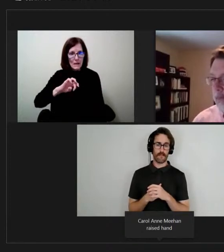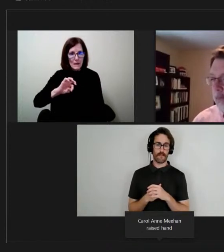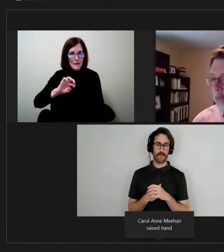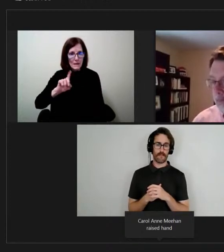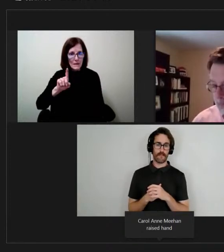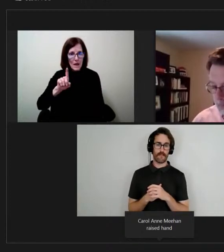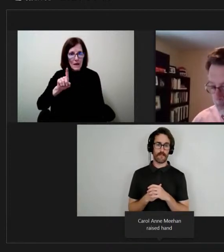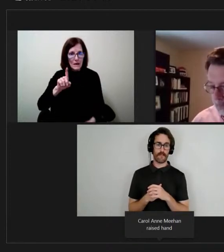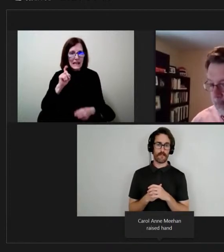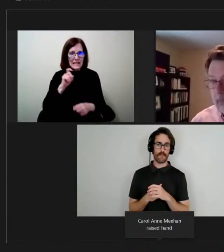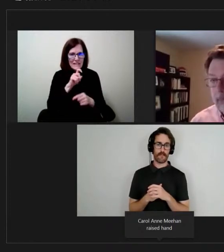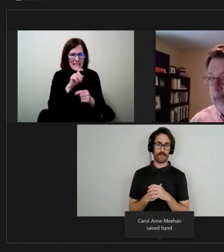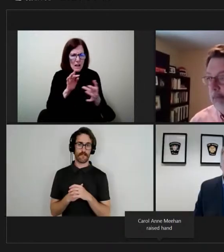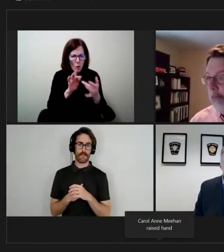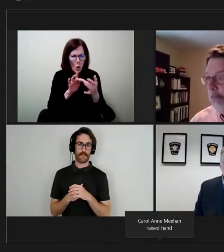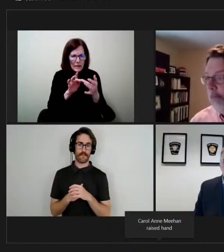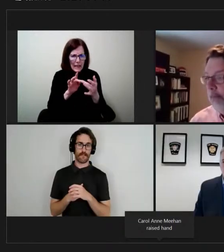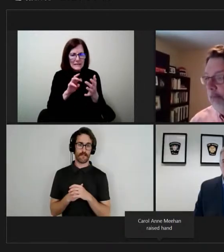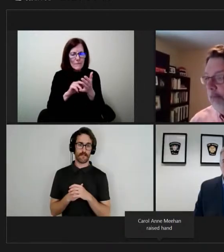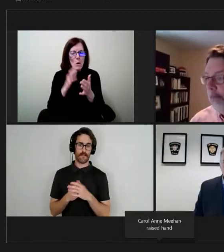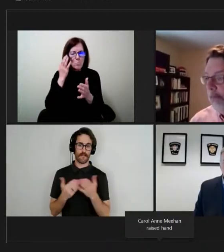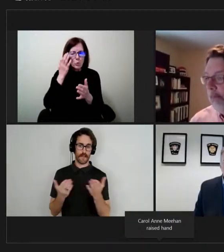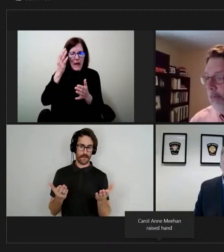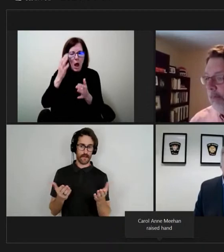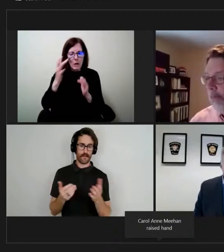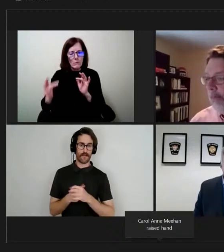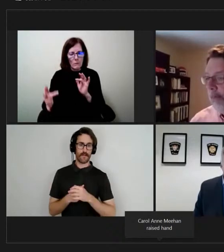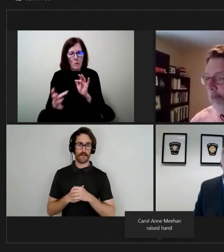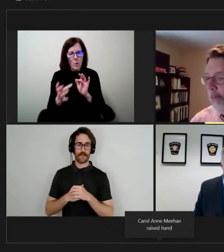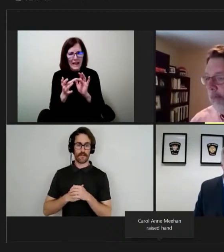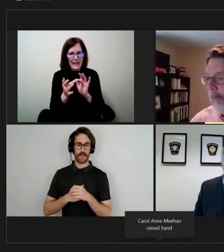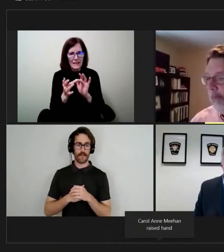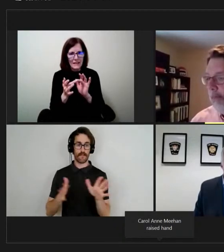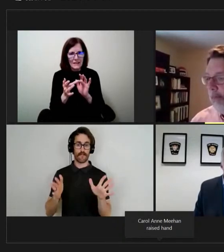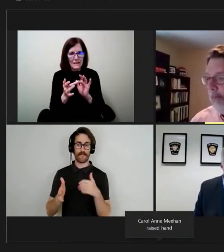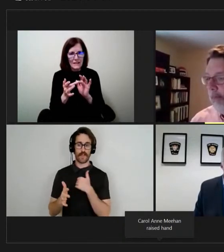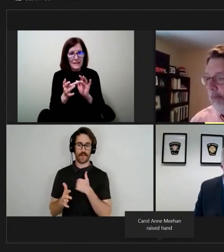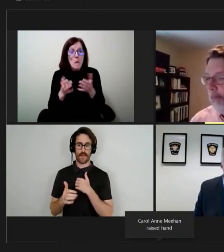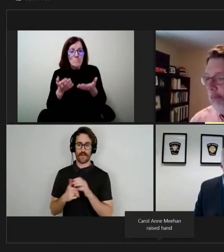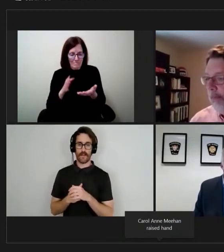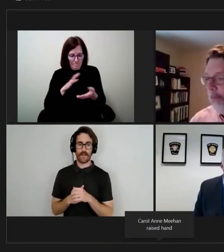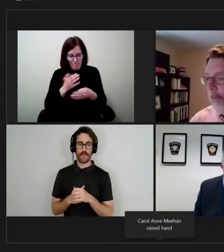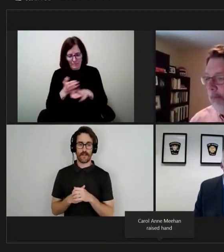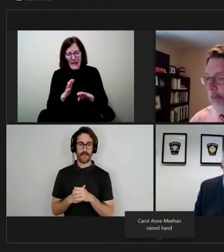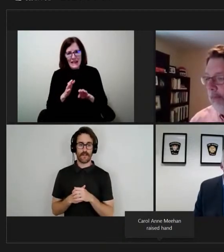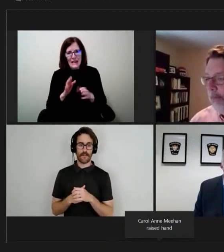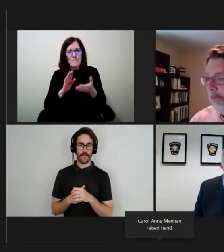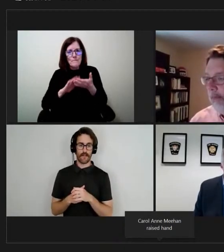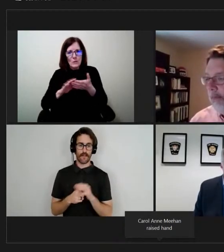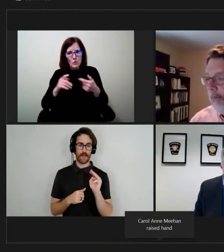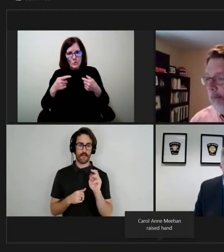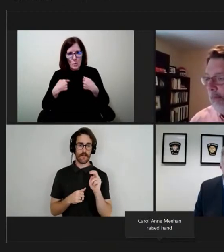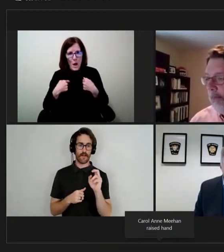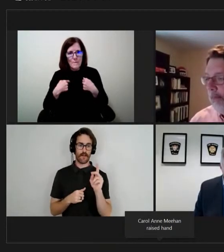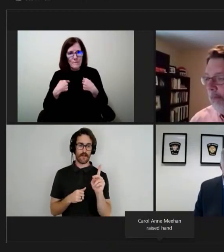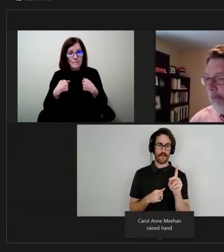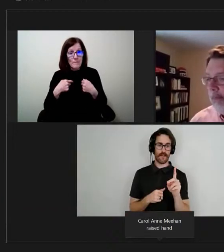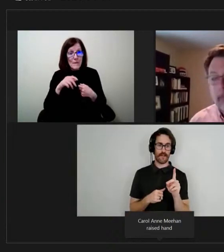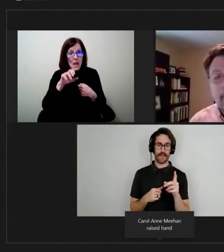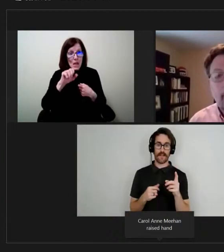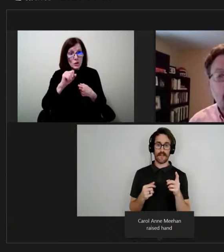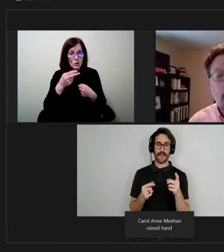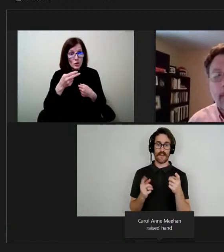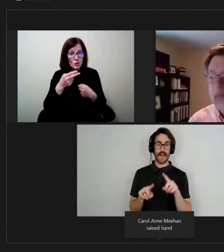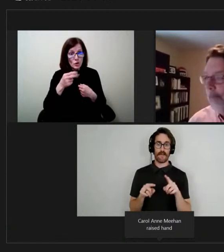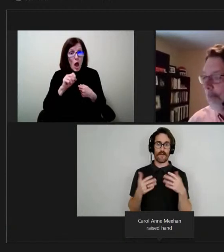Councillor, he's just on now, Chair. Oh, okay, perfect. Sorry, Sean. That's okay. No, I guess I just they took their time